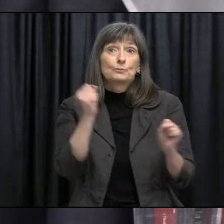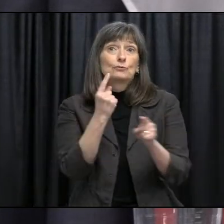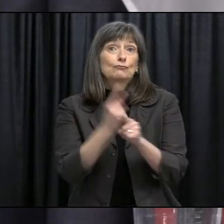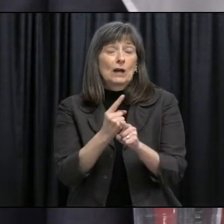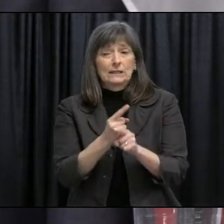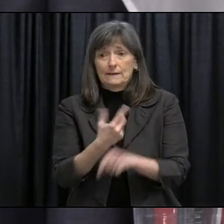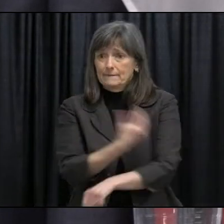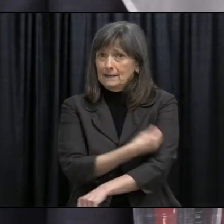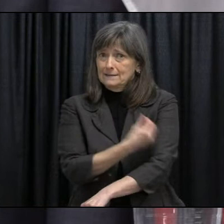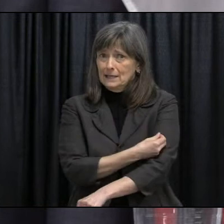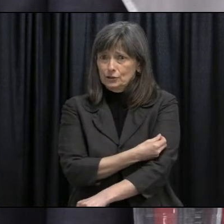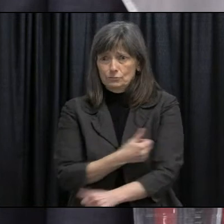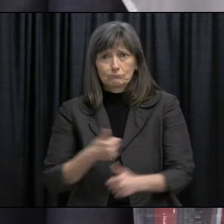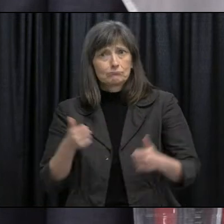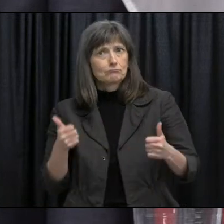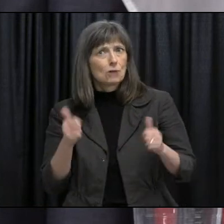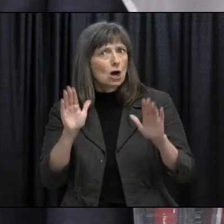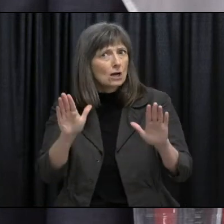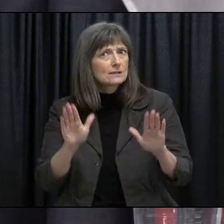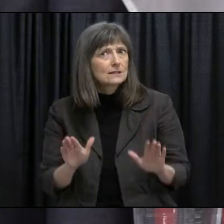with vaccinations.